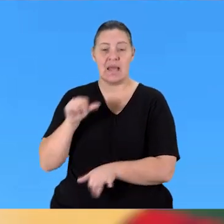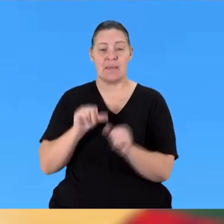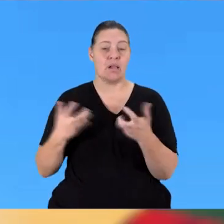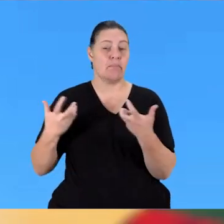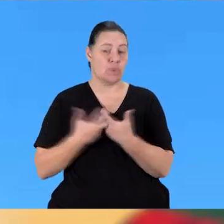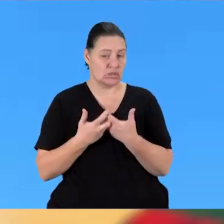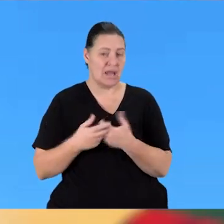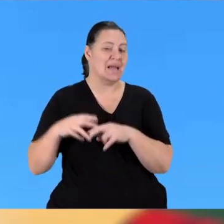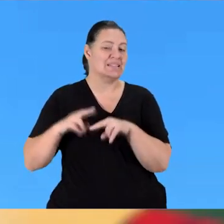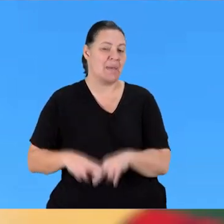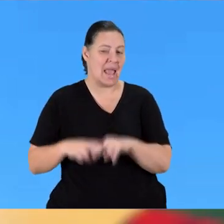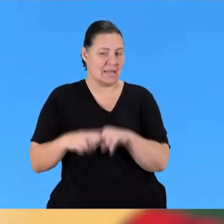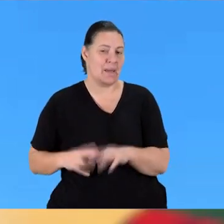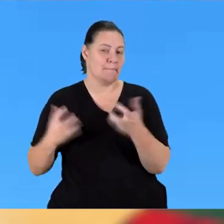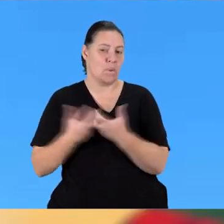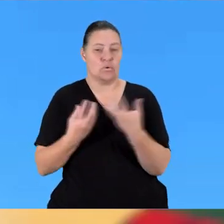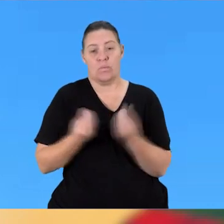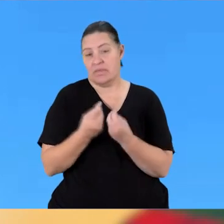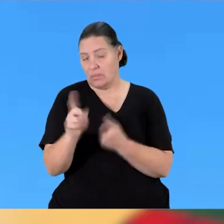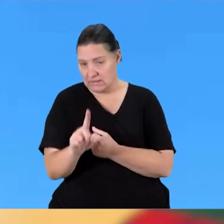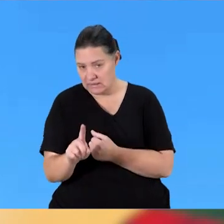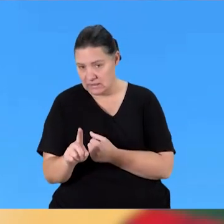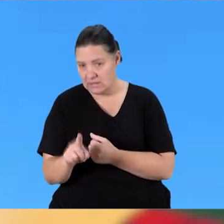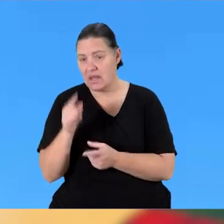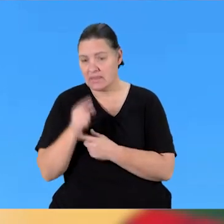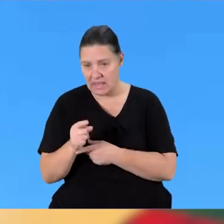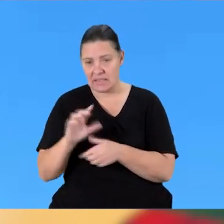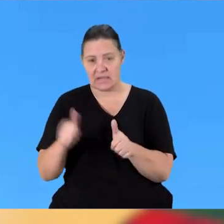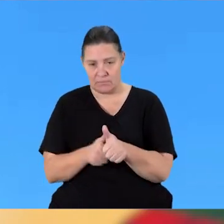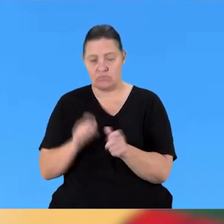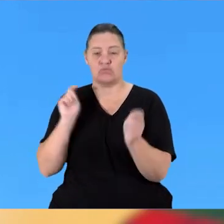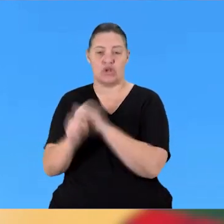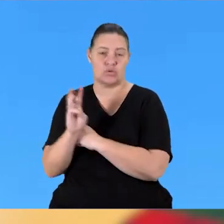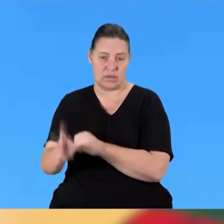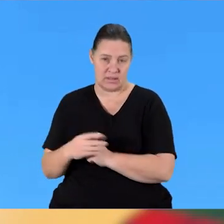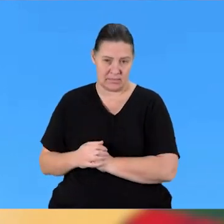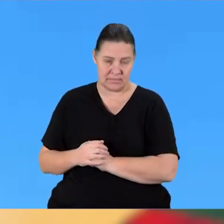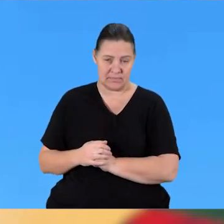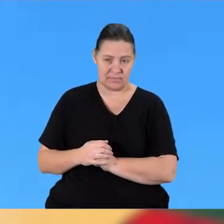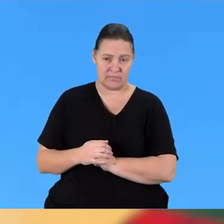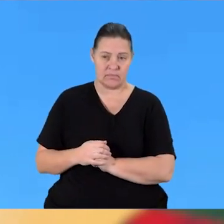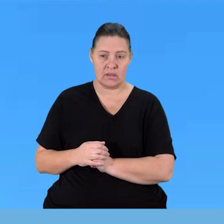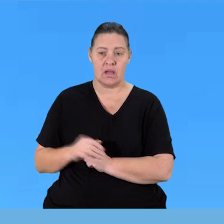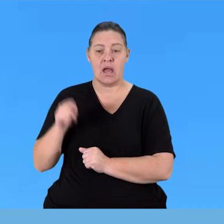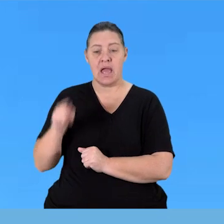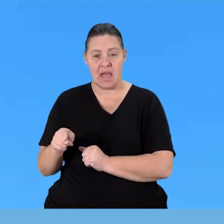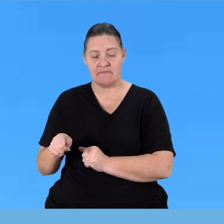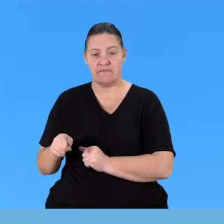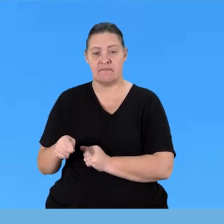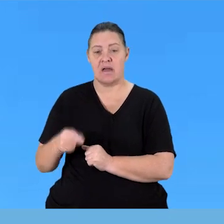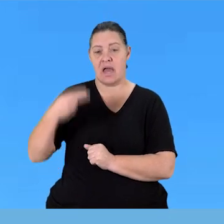bond, depending on what it is bonded with, that subscript is going to change. So when hydrogen